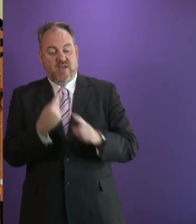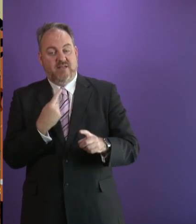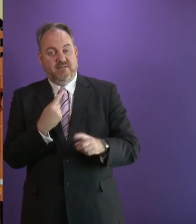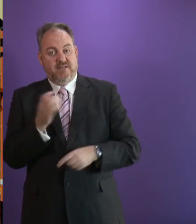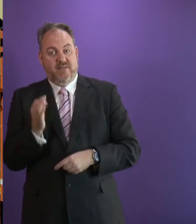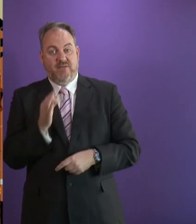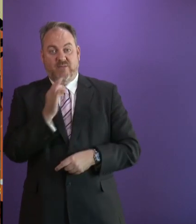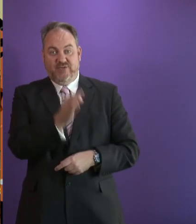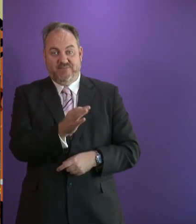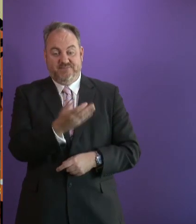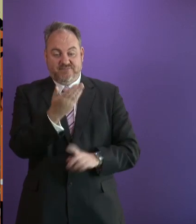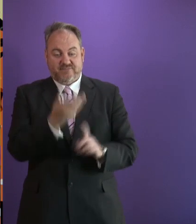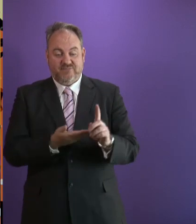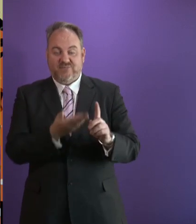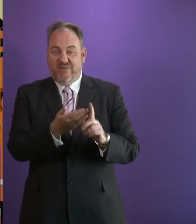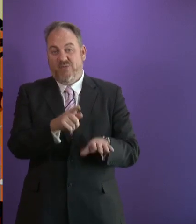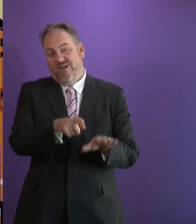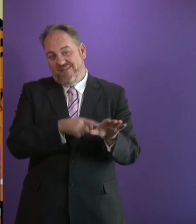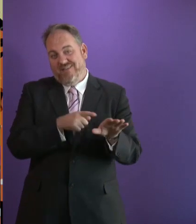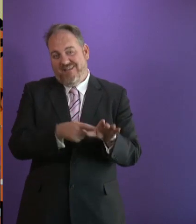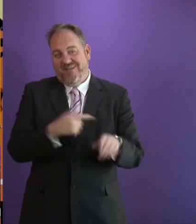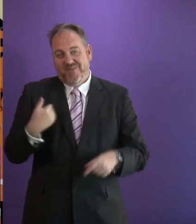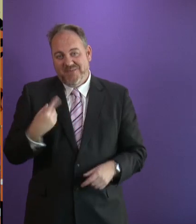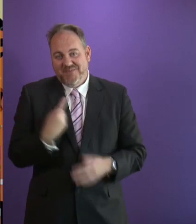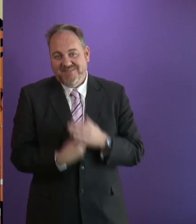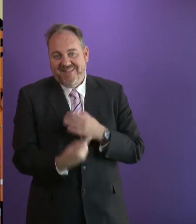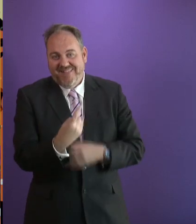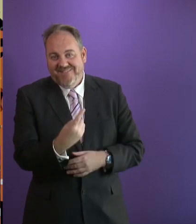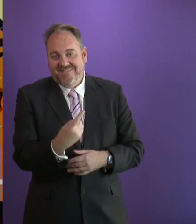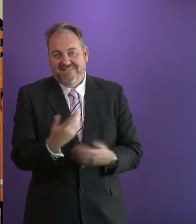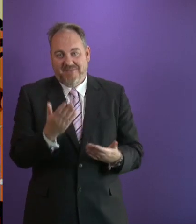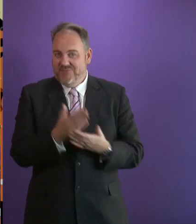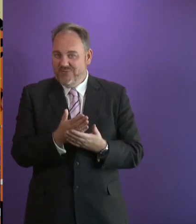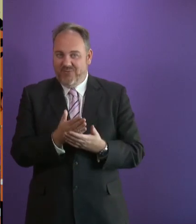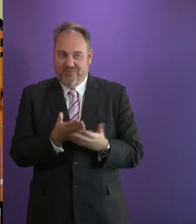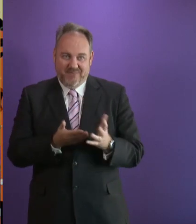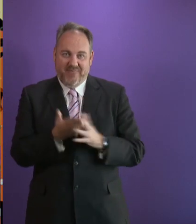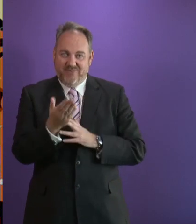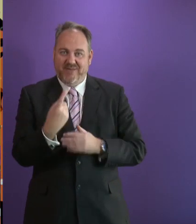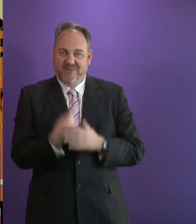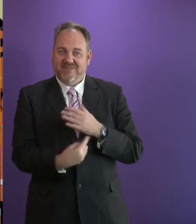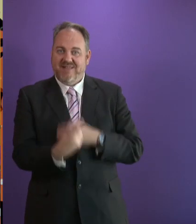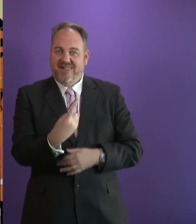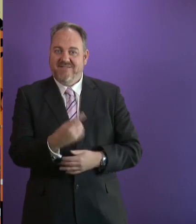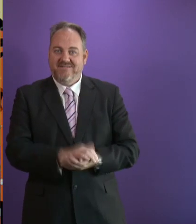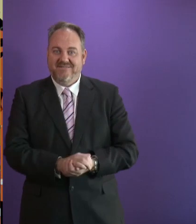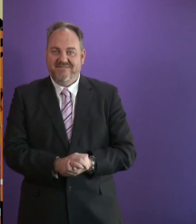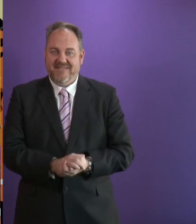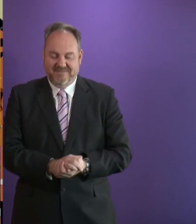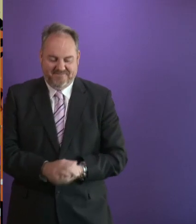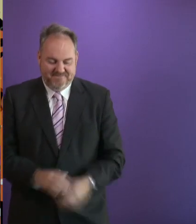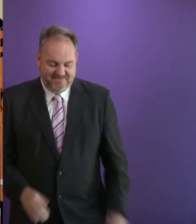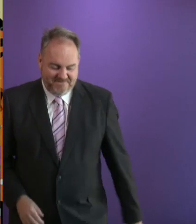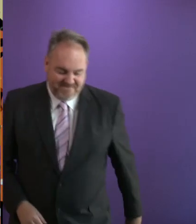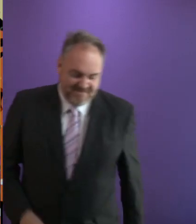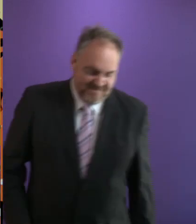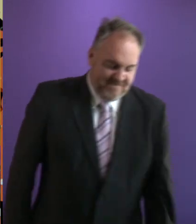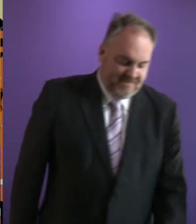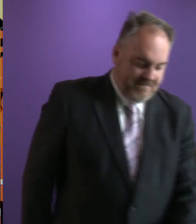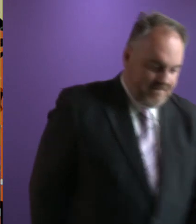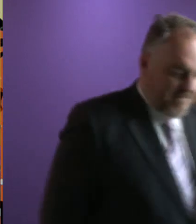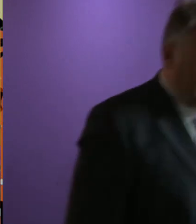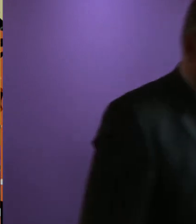the young women who I would imagine has seen this firsthand through school, etc. I